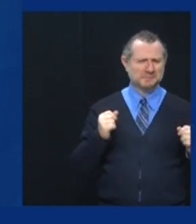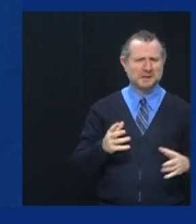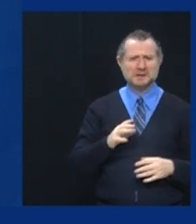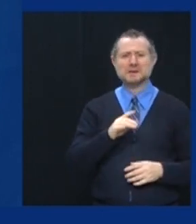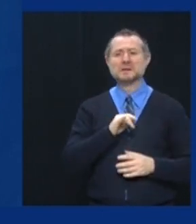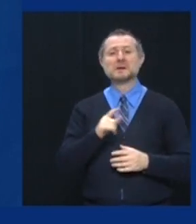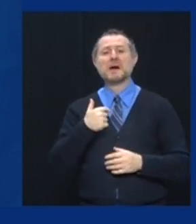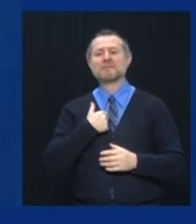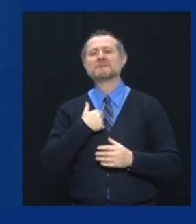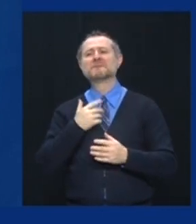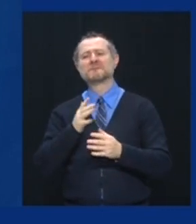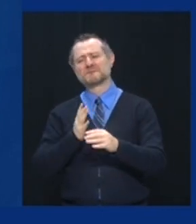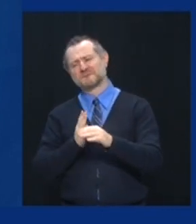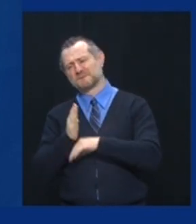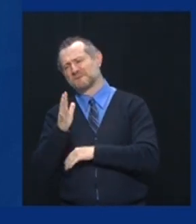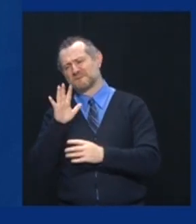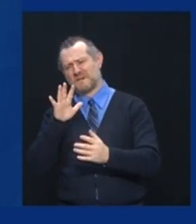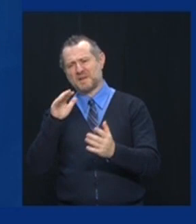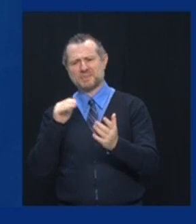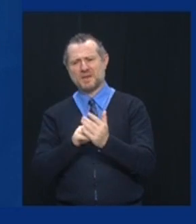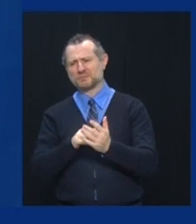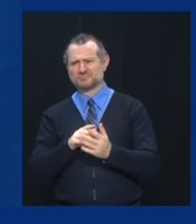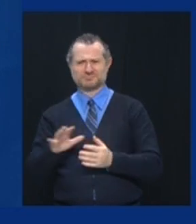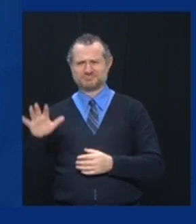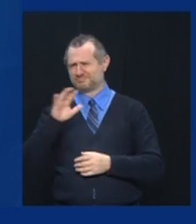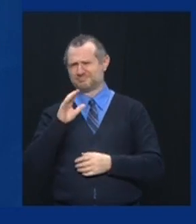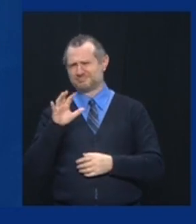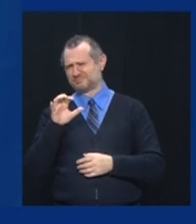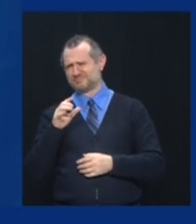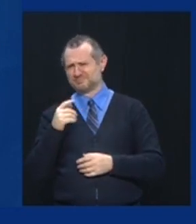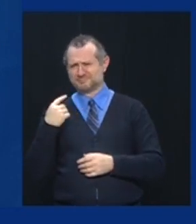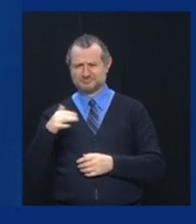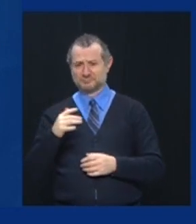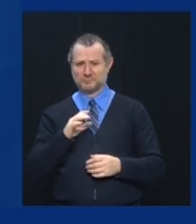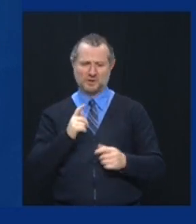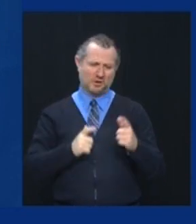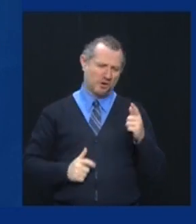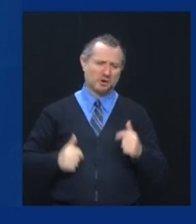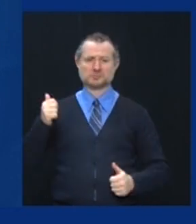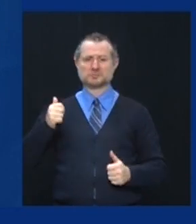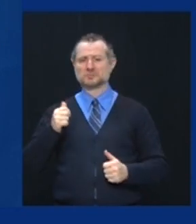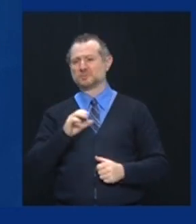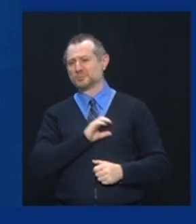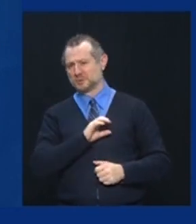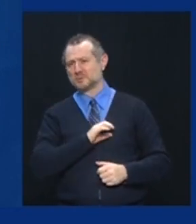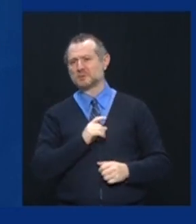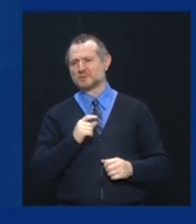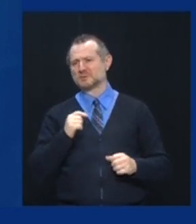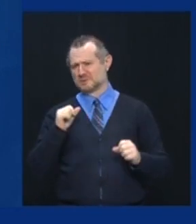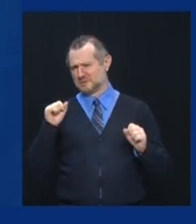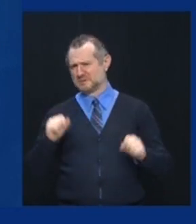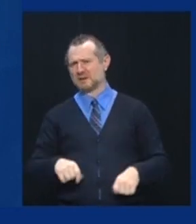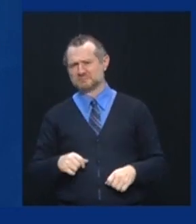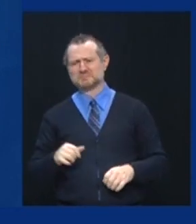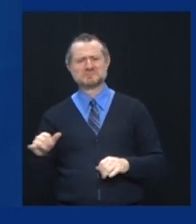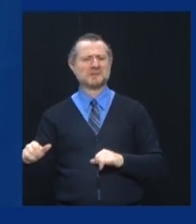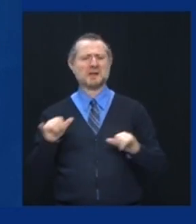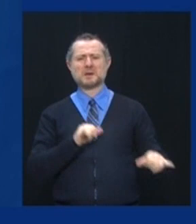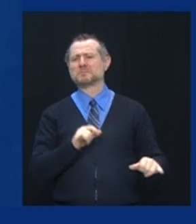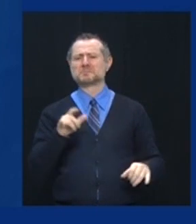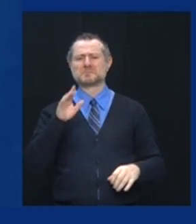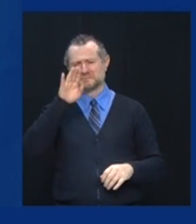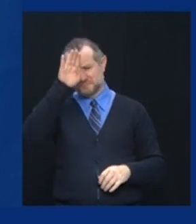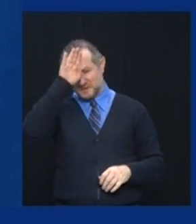have over 500, but many of the larger ones can handle the vaccine themselves. Same with the fire departments.